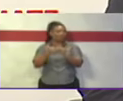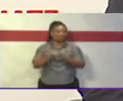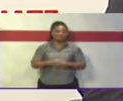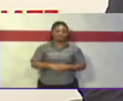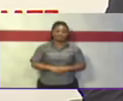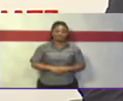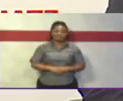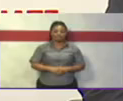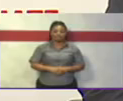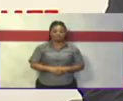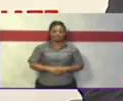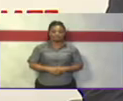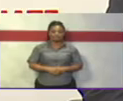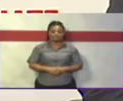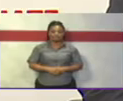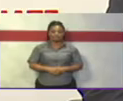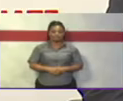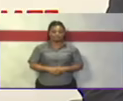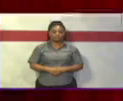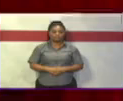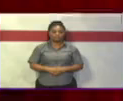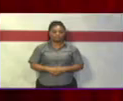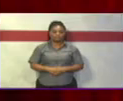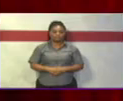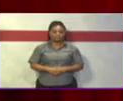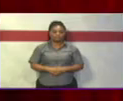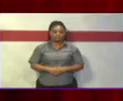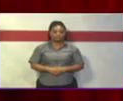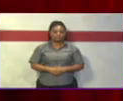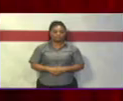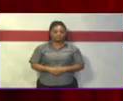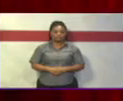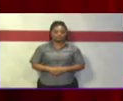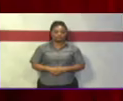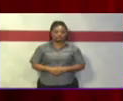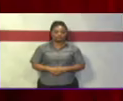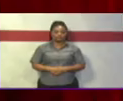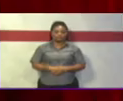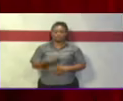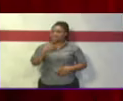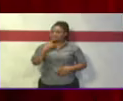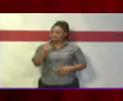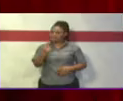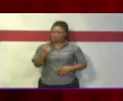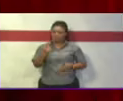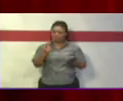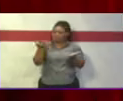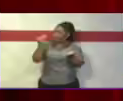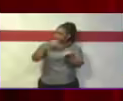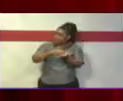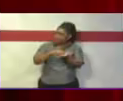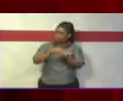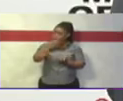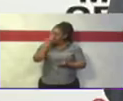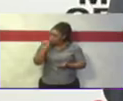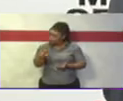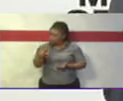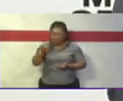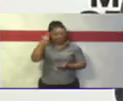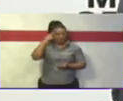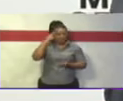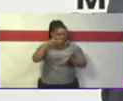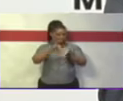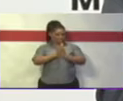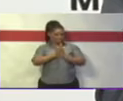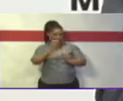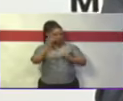level. Thank you very much. Okay, and I just want to repeat your question just to make sure I have it right. So I think you're asking if we have